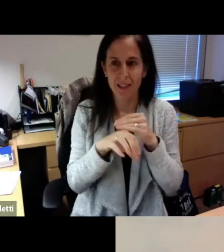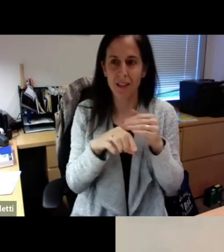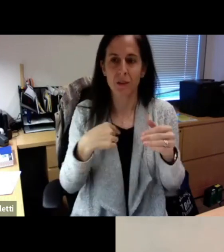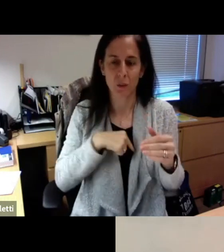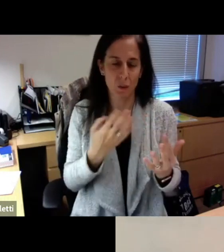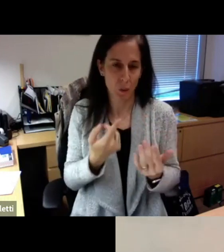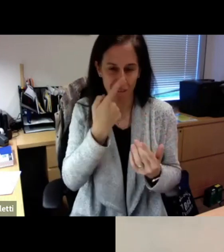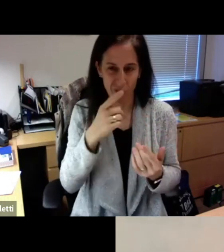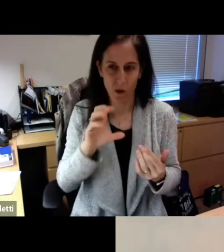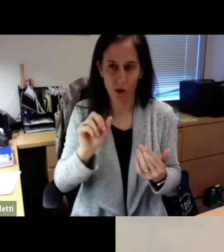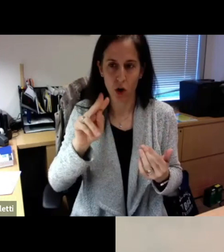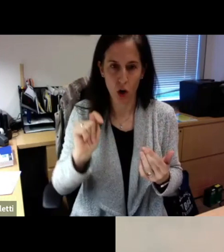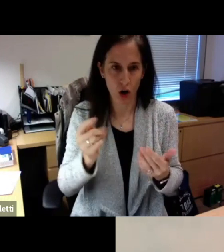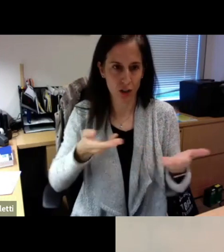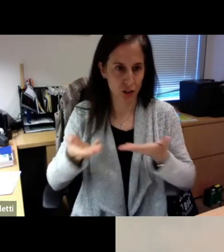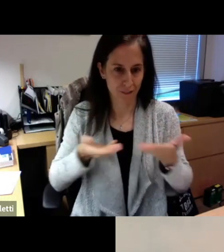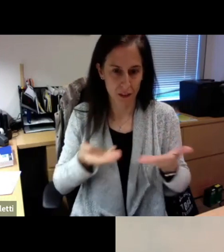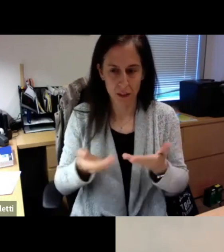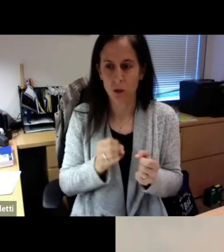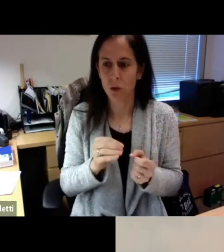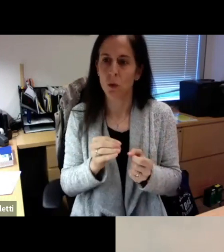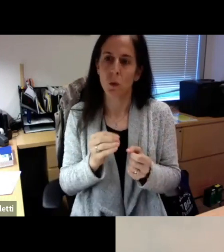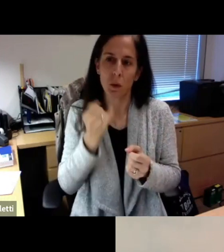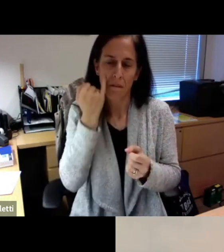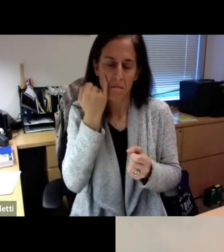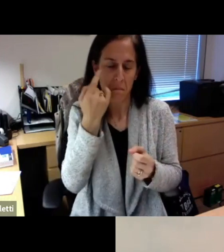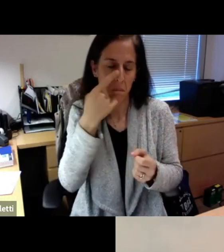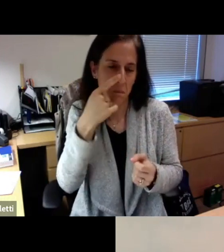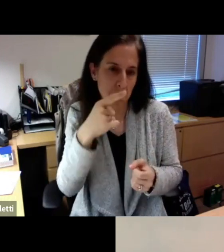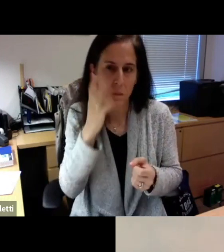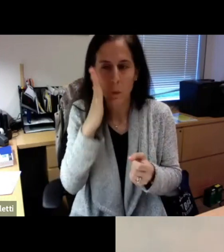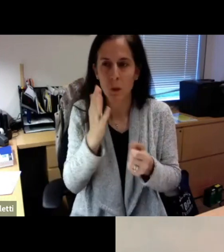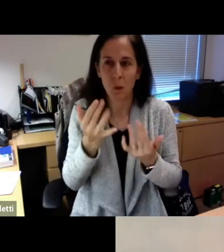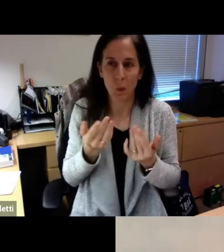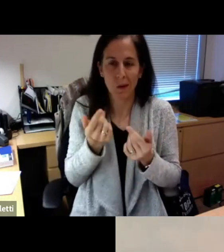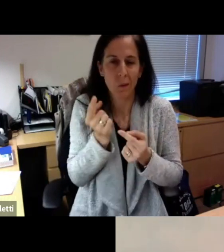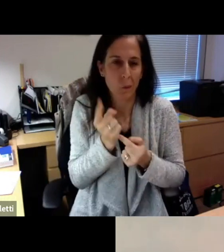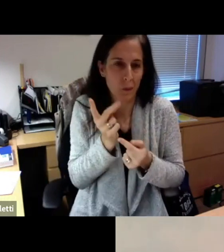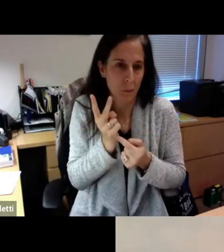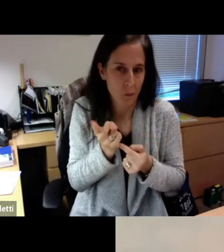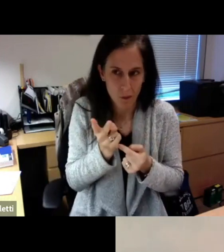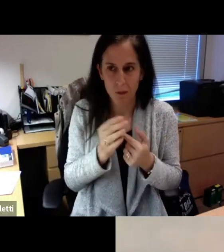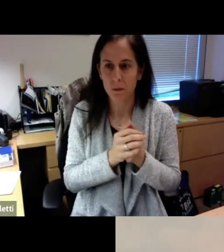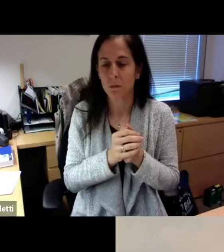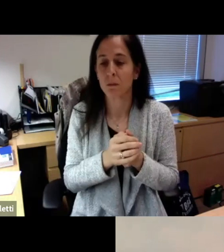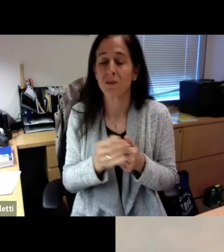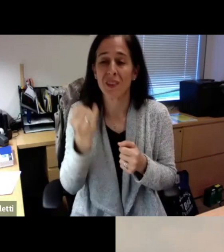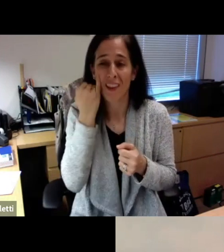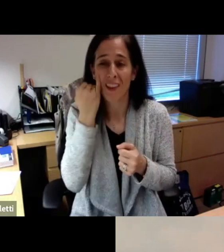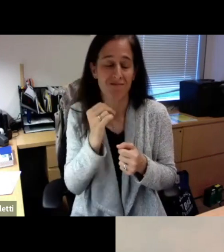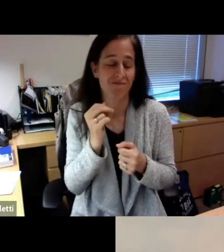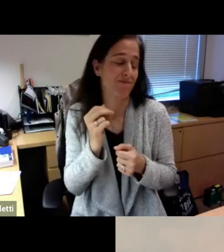For everyone's information, we want to ensure we have full access to the presentation. So we are currently waiting for the CART service